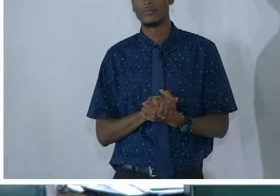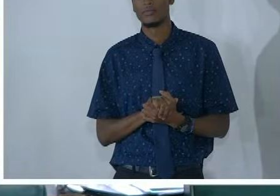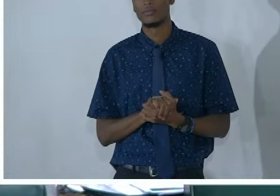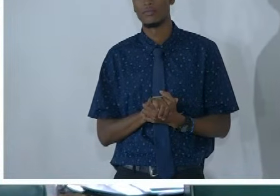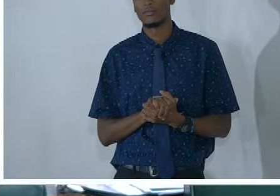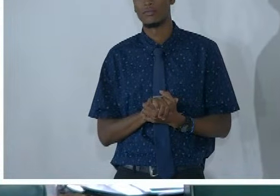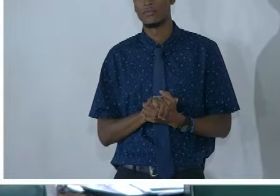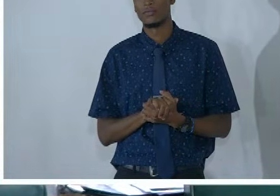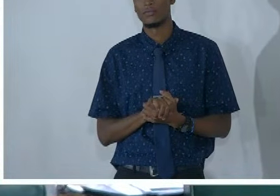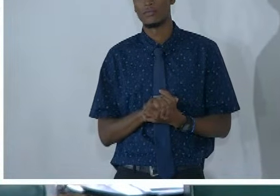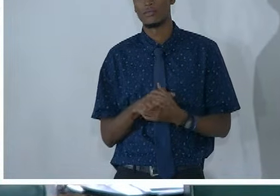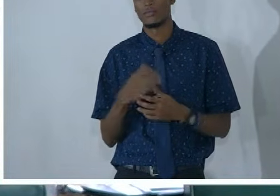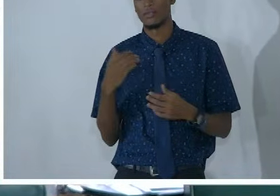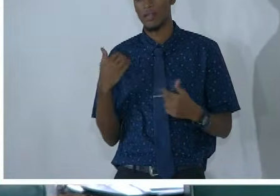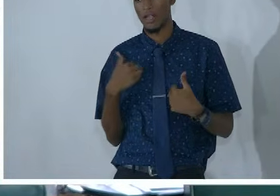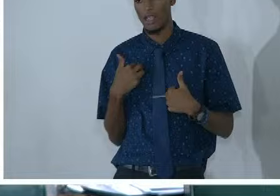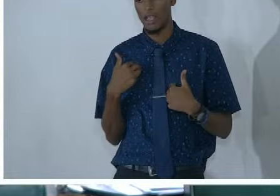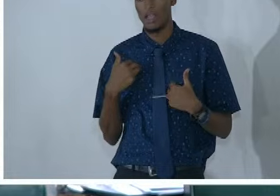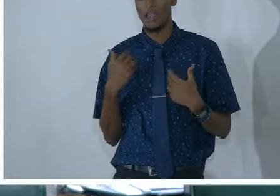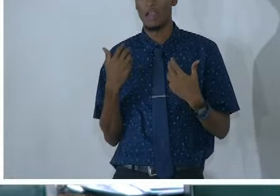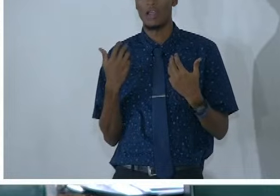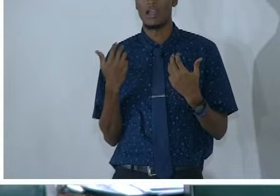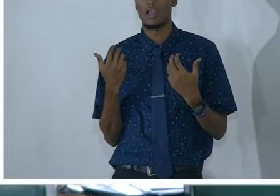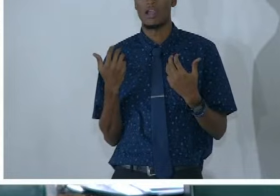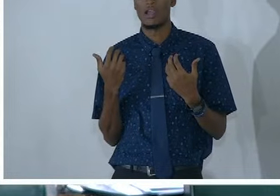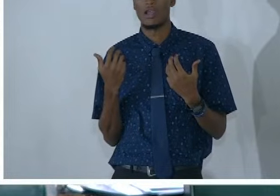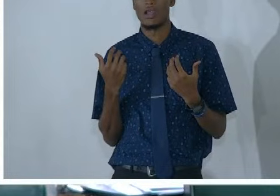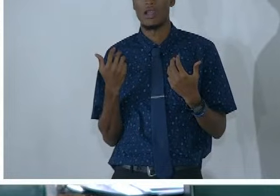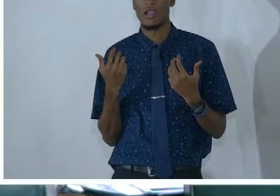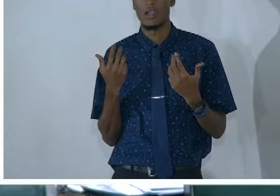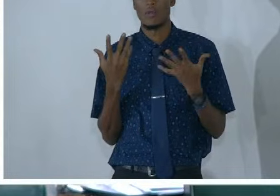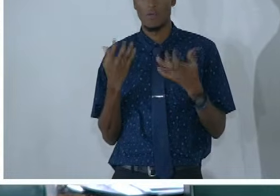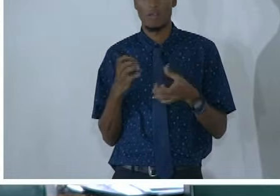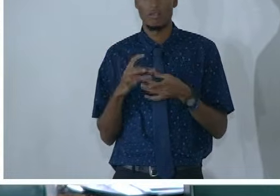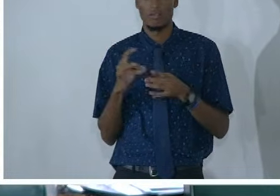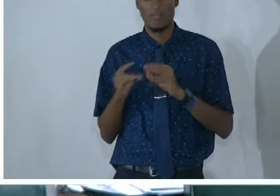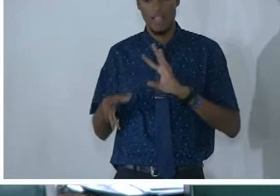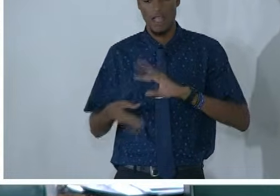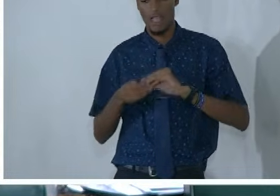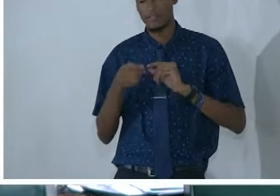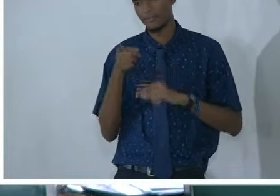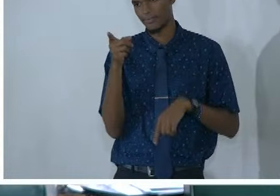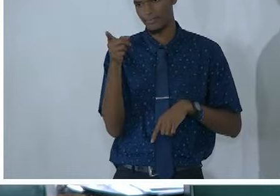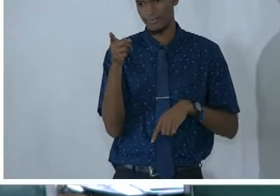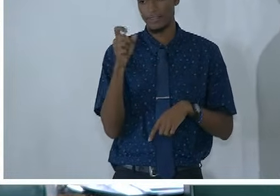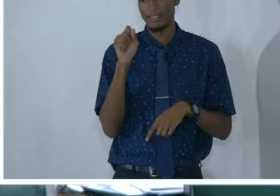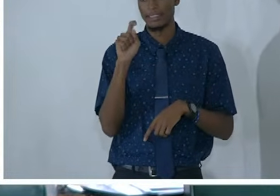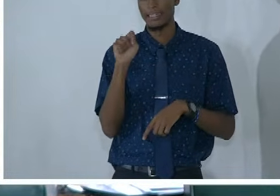I join with the comments made by the member for St. Andrew Western on the